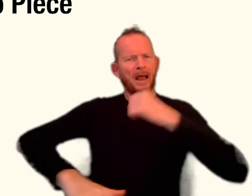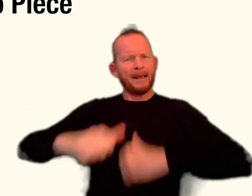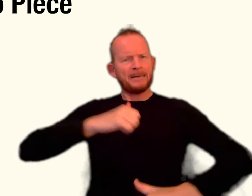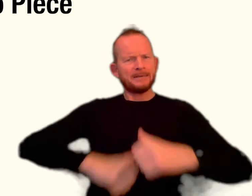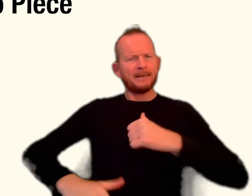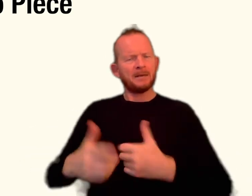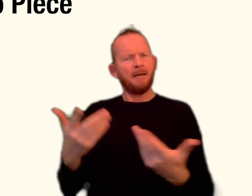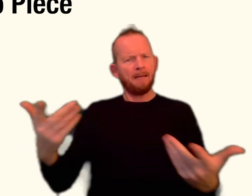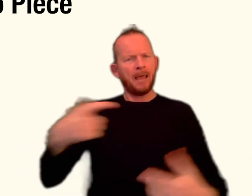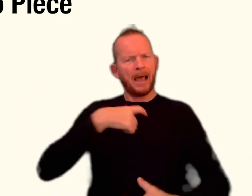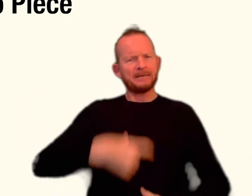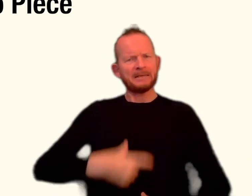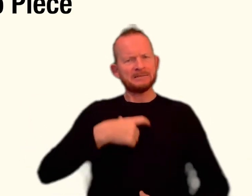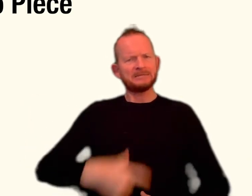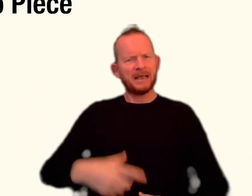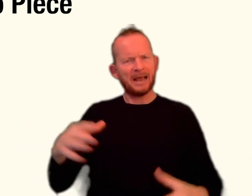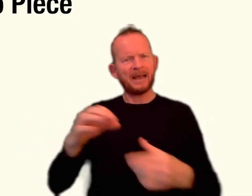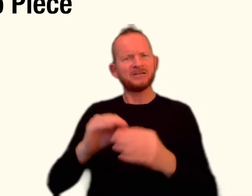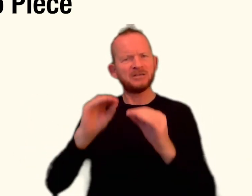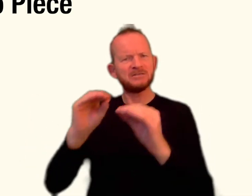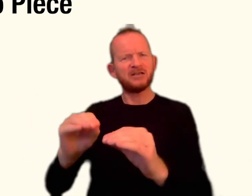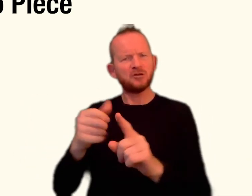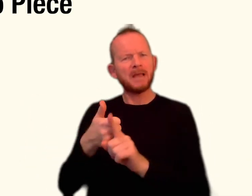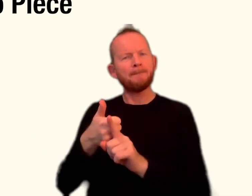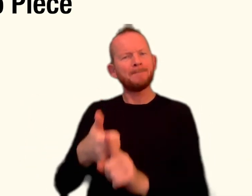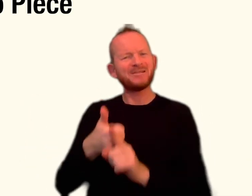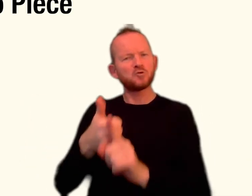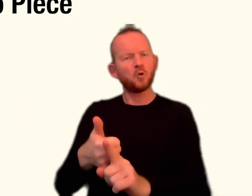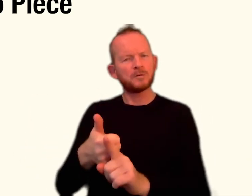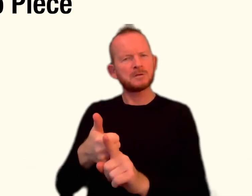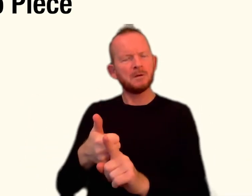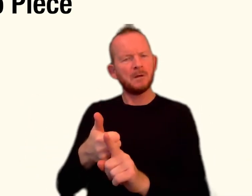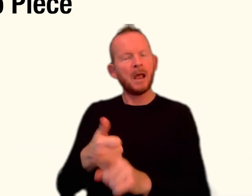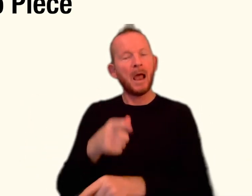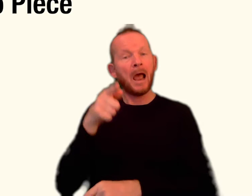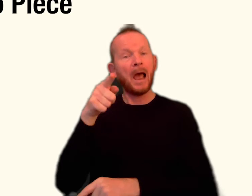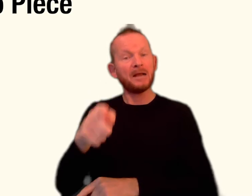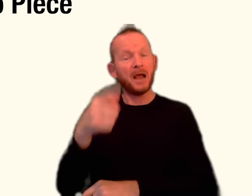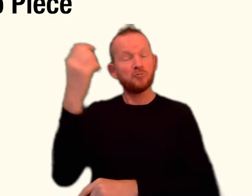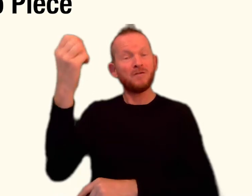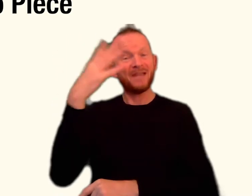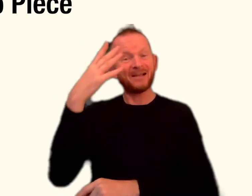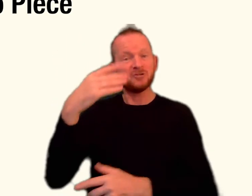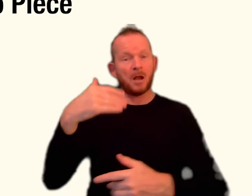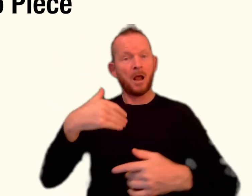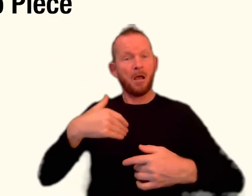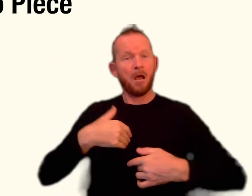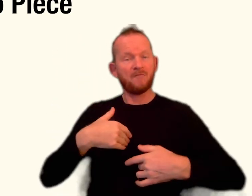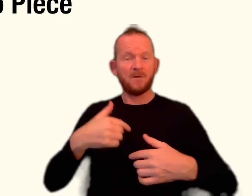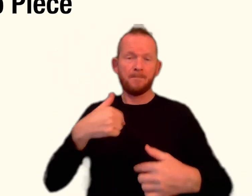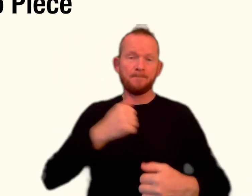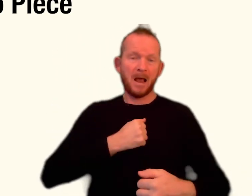with disabled teachers and mentors. My ideal school is a reflection of my ideal